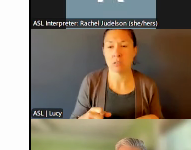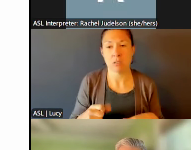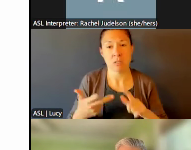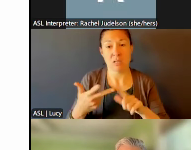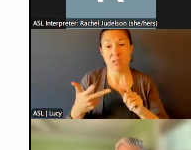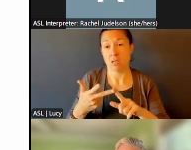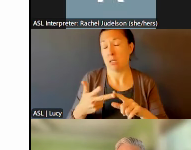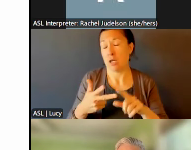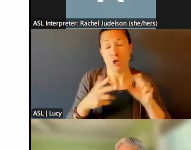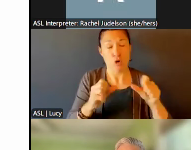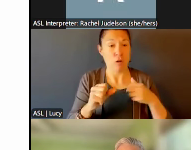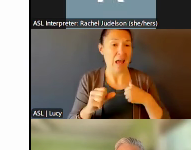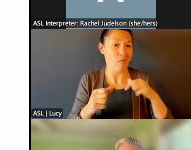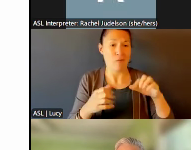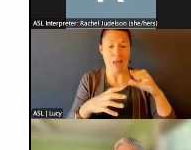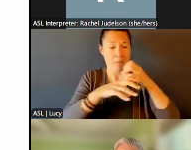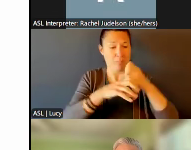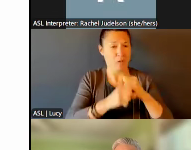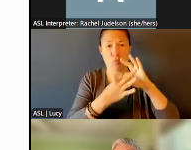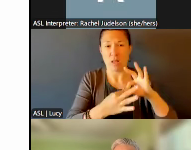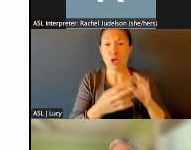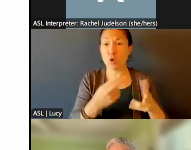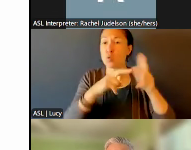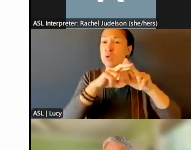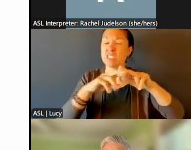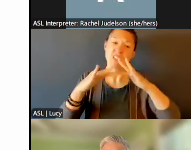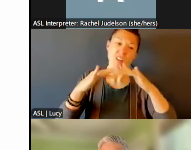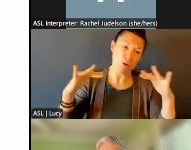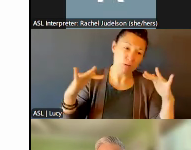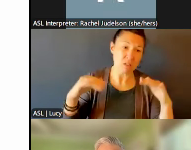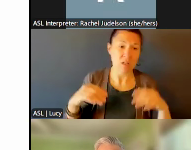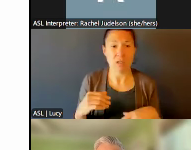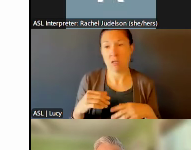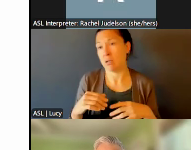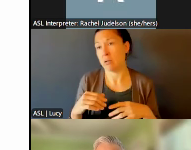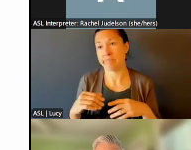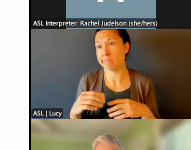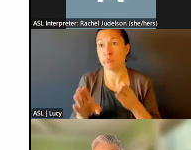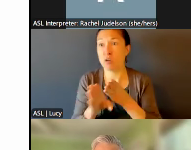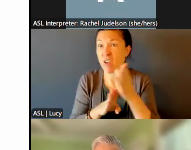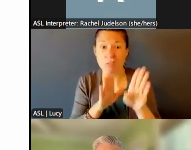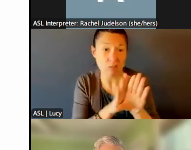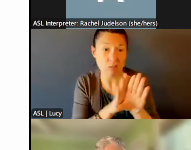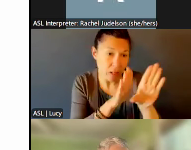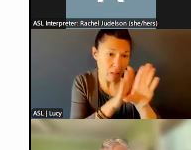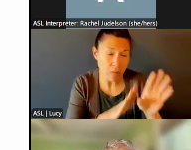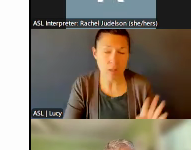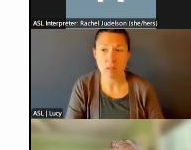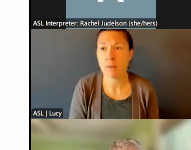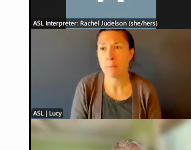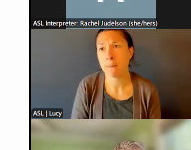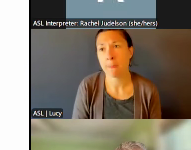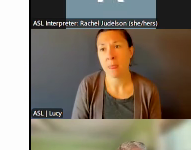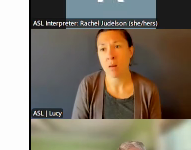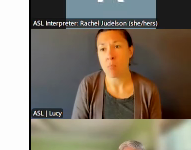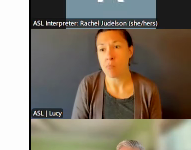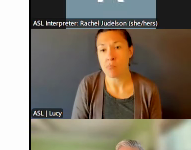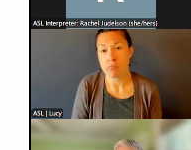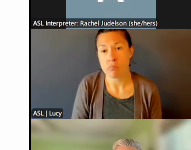diversity in the field or professional development, or even things about how to not be a